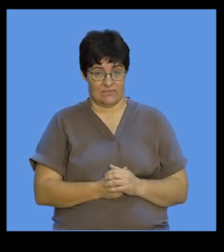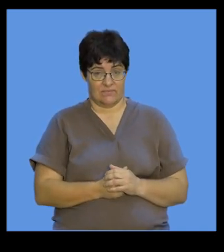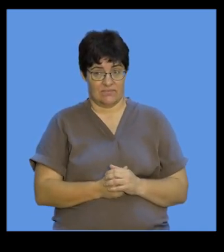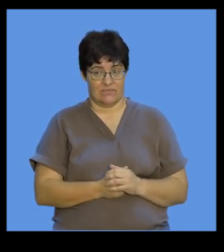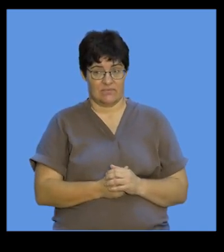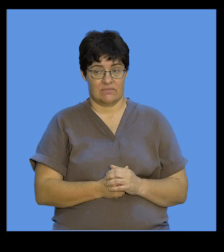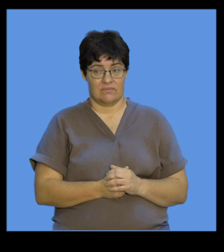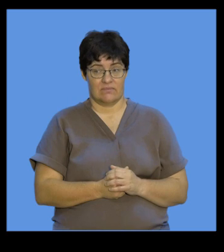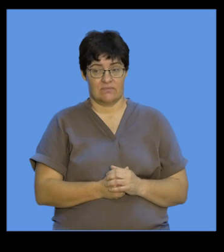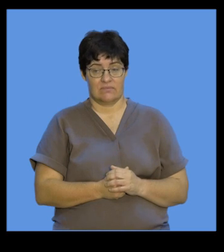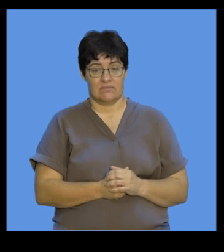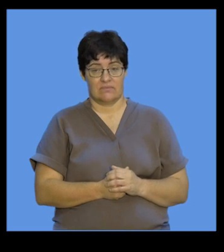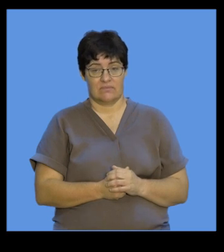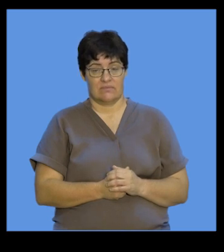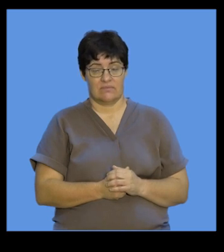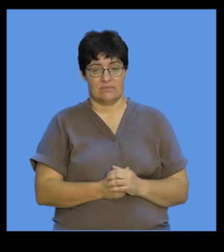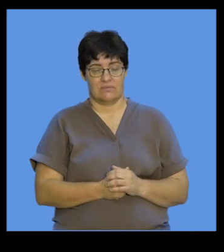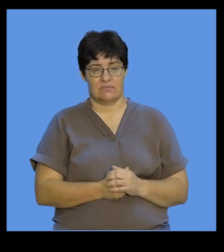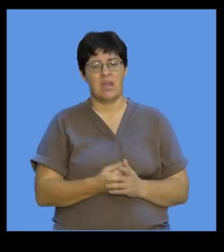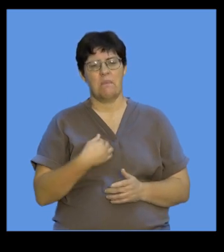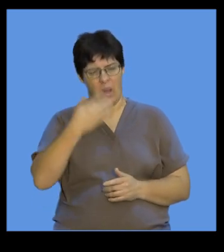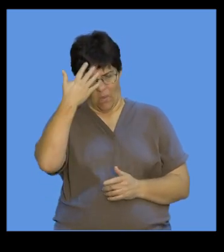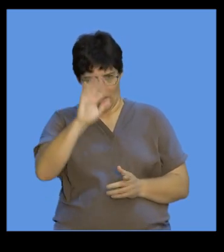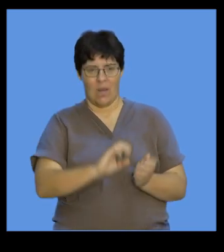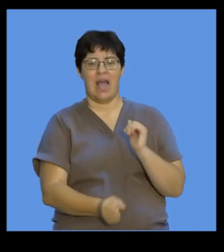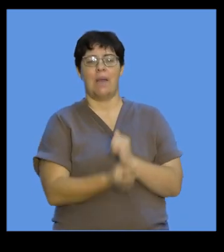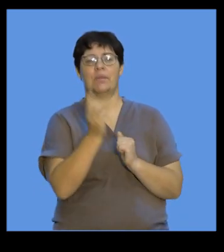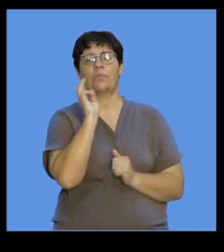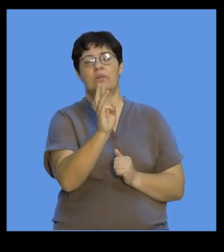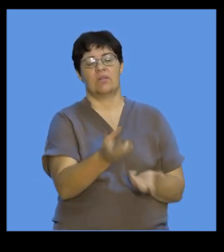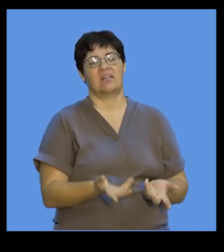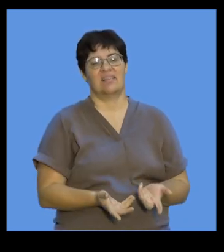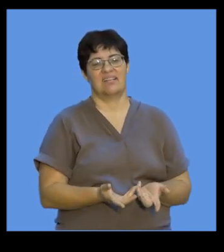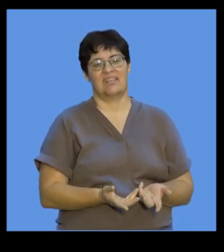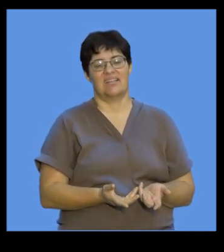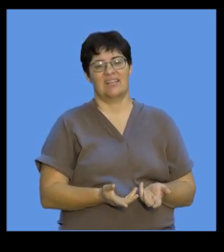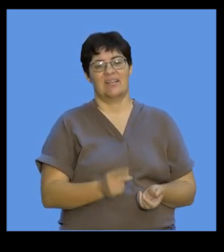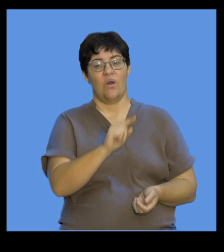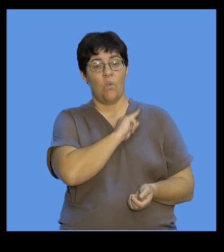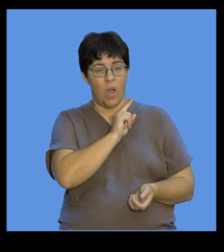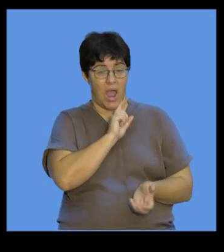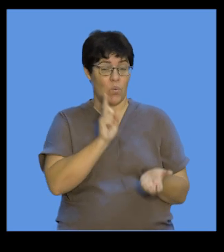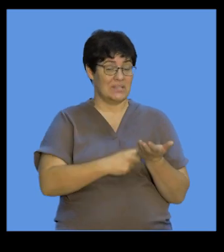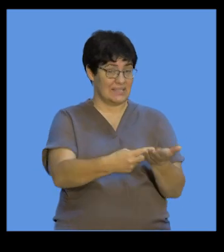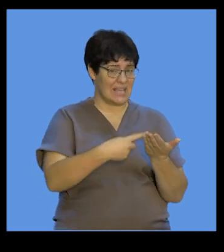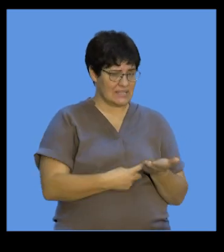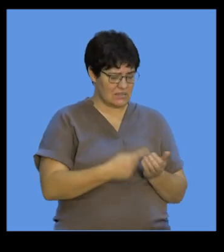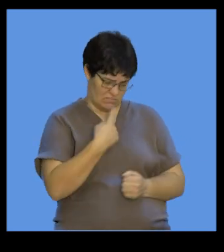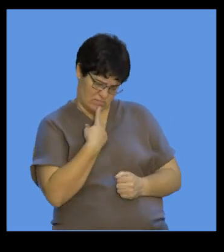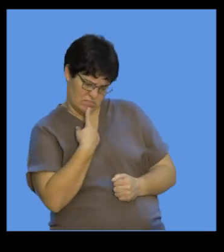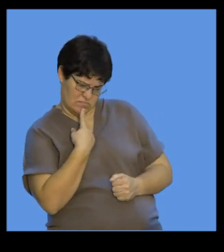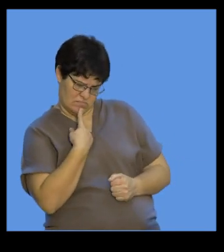Which I knew was gonna happen, because when we discussed this, it made sense to